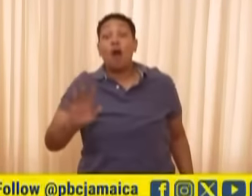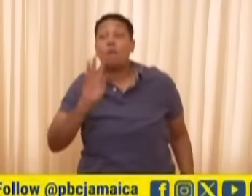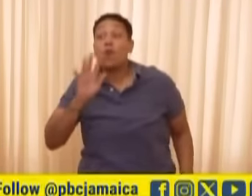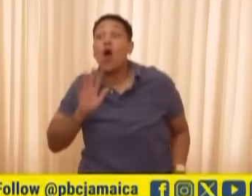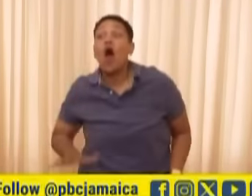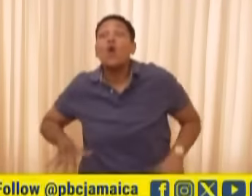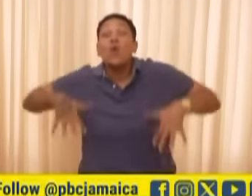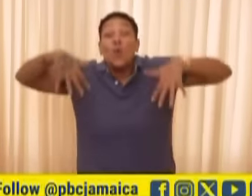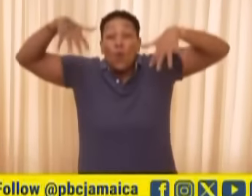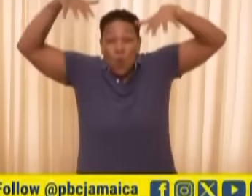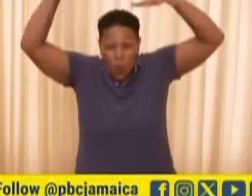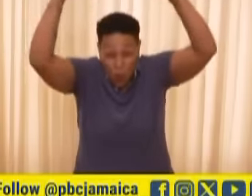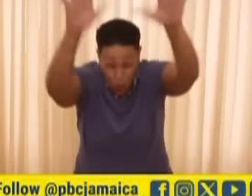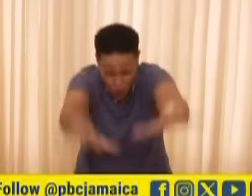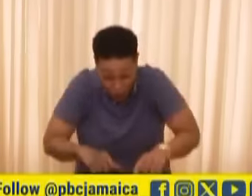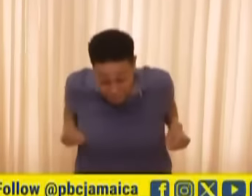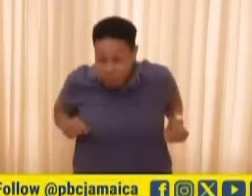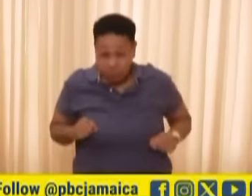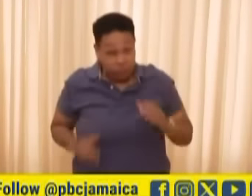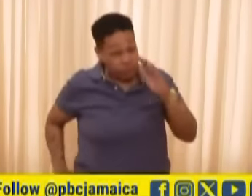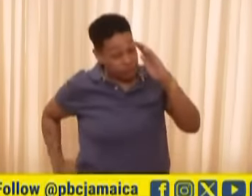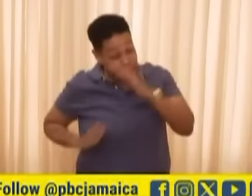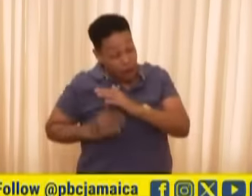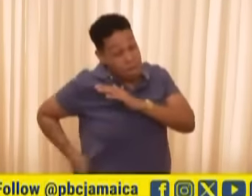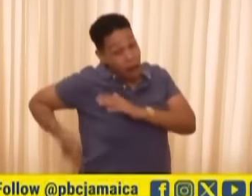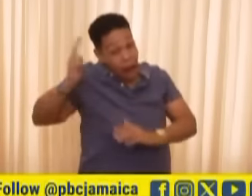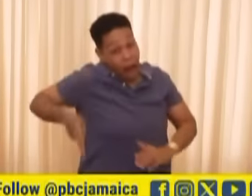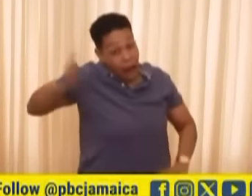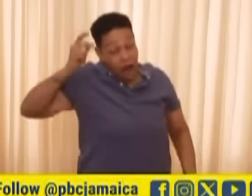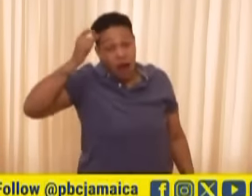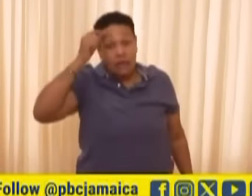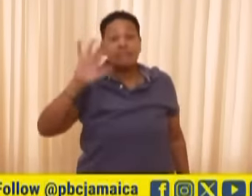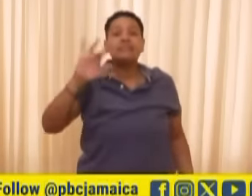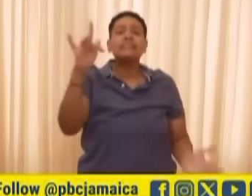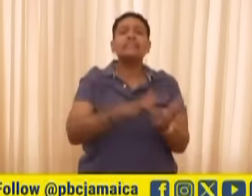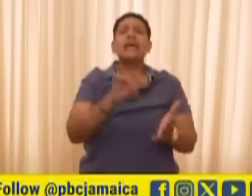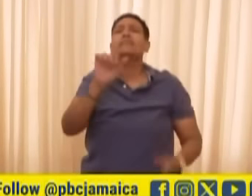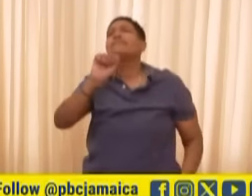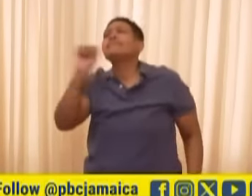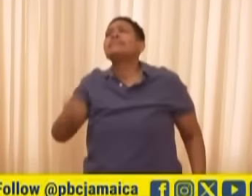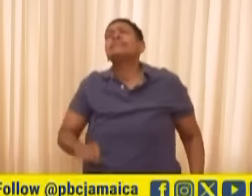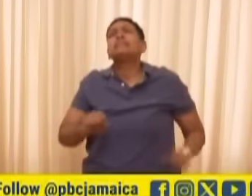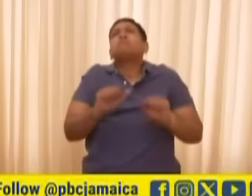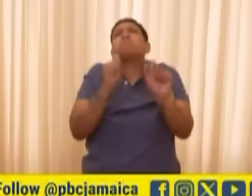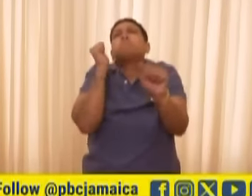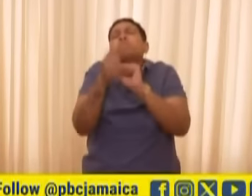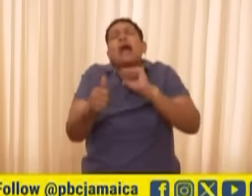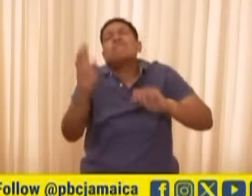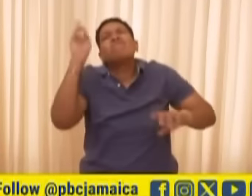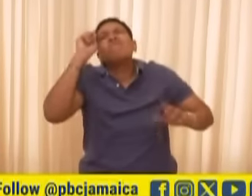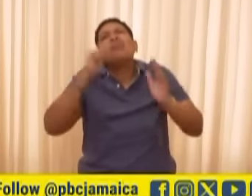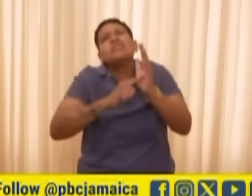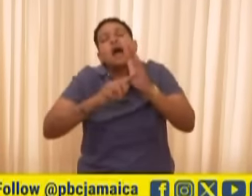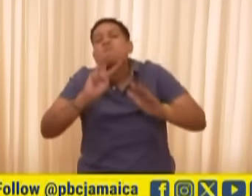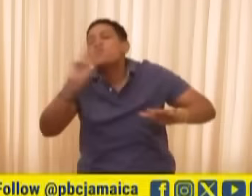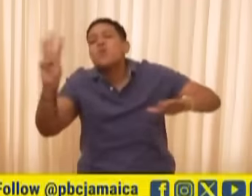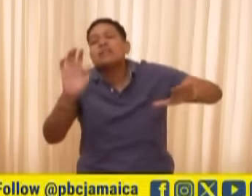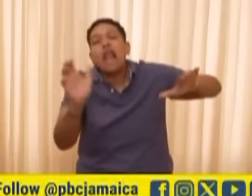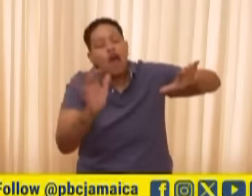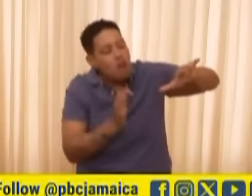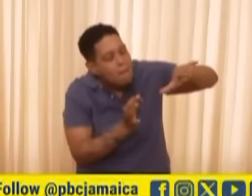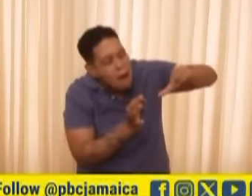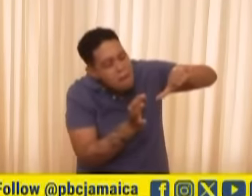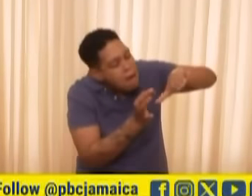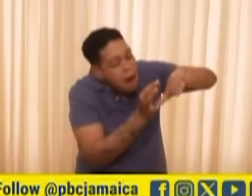at its maximum. So if the center of the system passes over western Clarendon, for example, along the